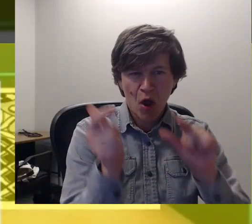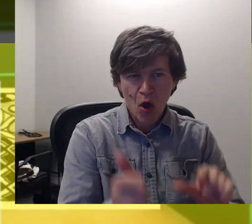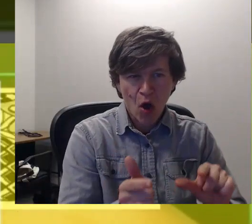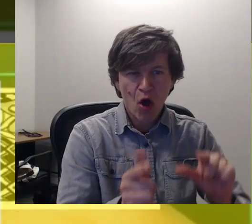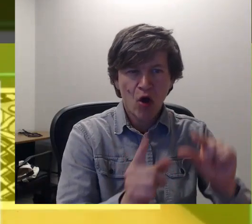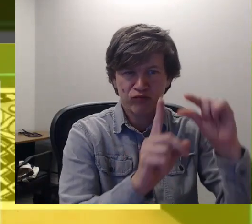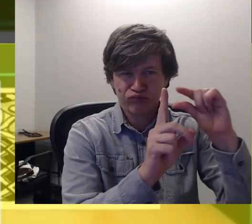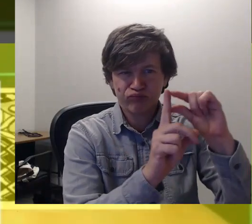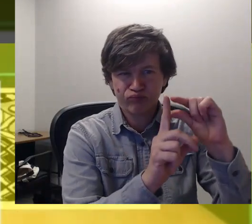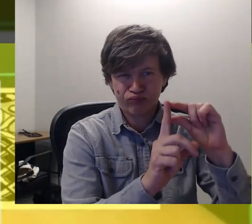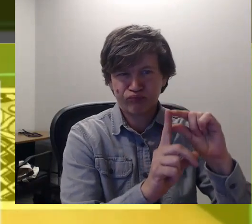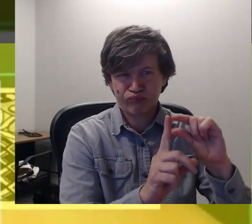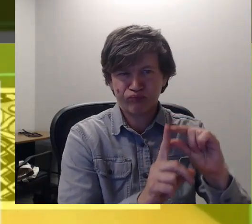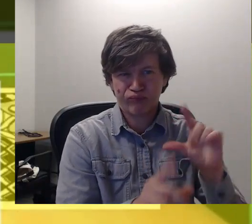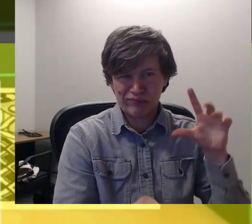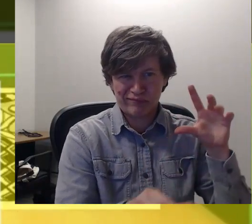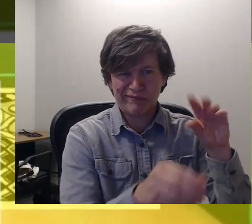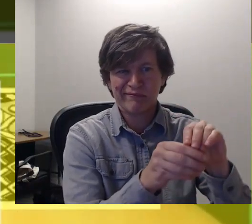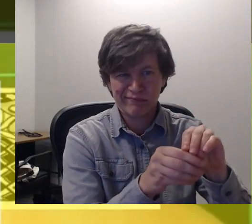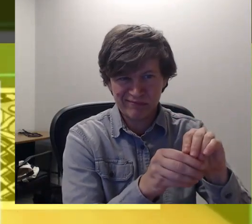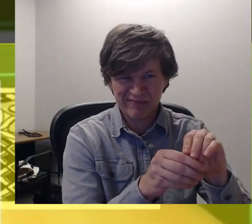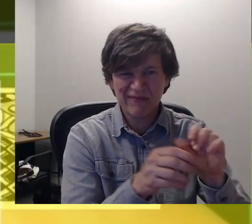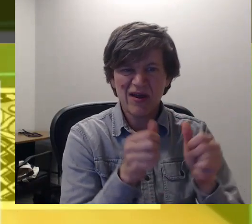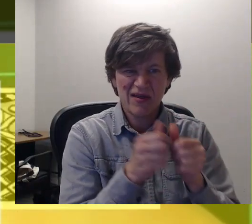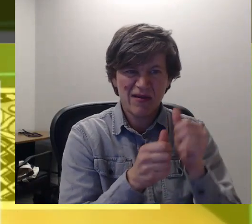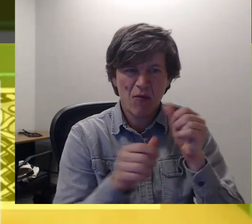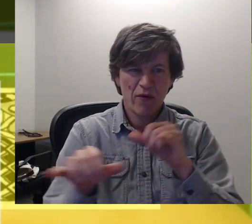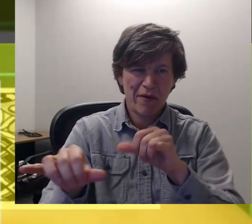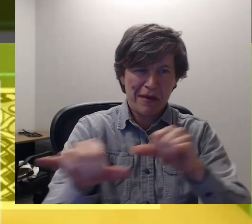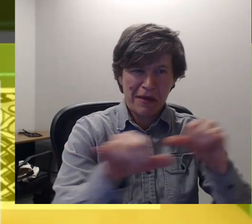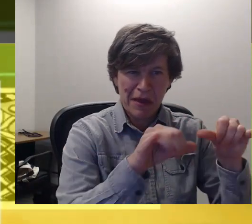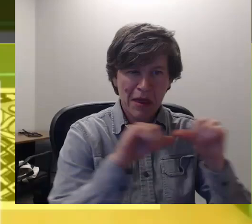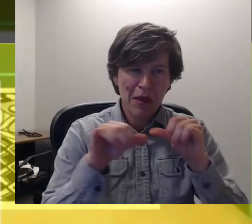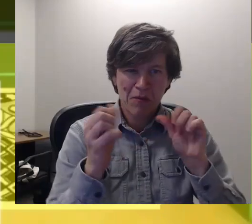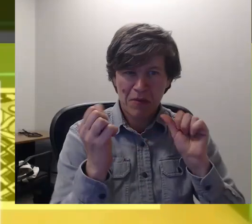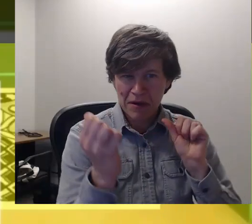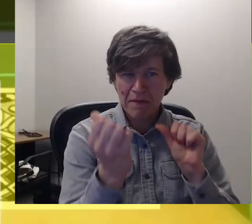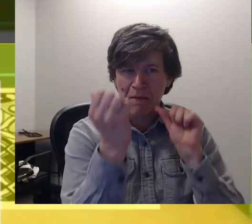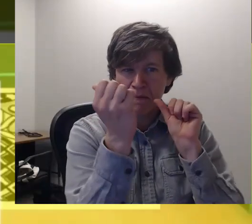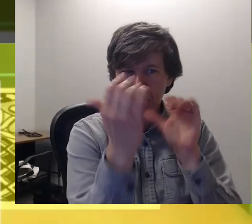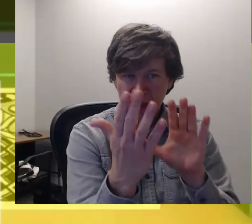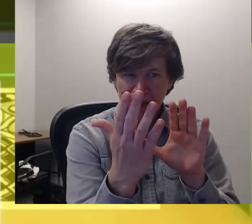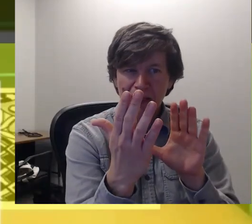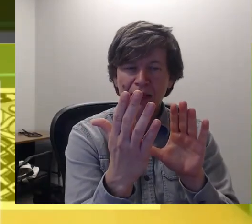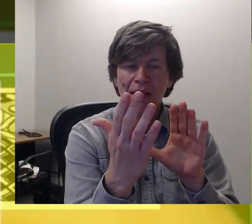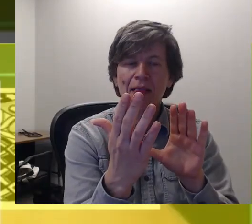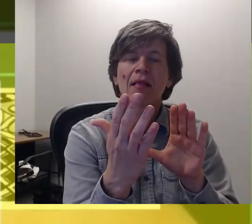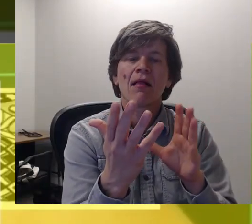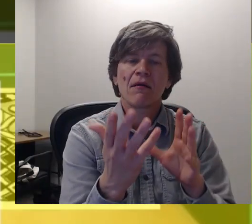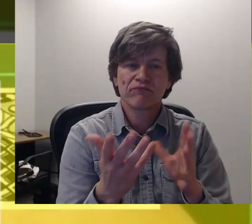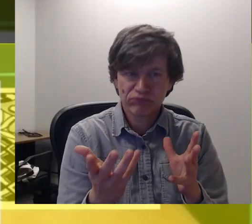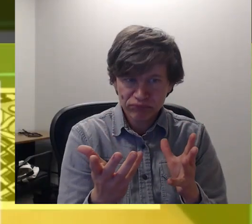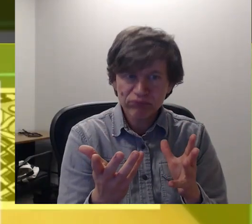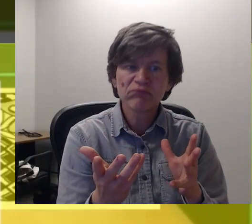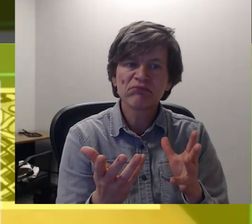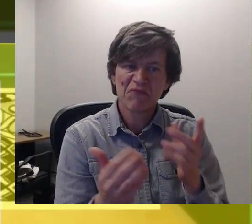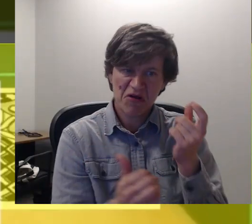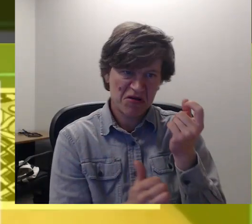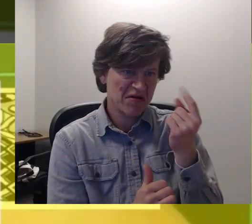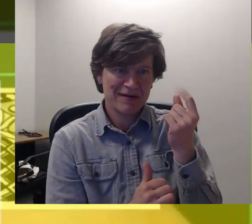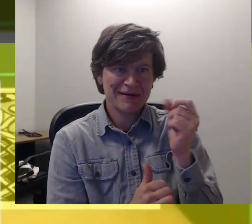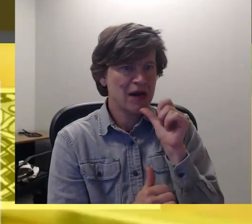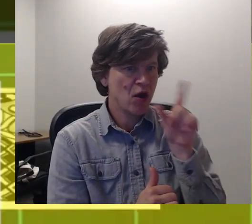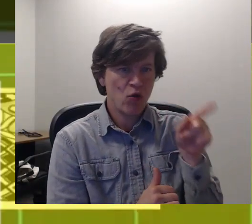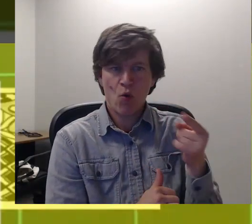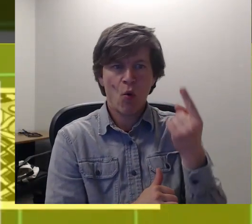vocabulary that you'll ever need. This is the most common method of making Zentangles, but it is absolutely